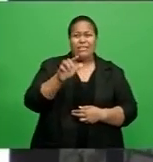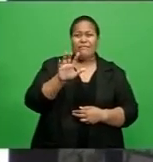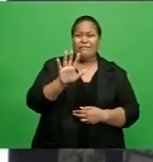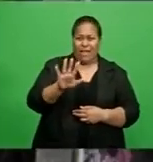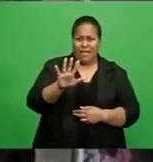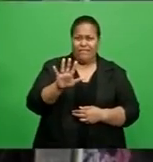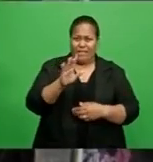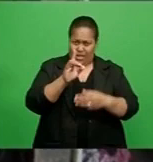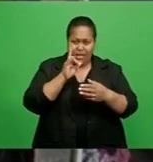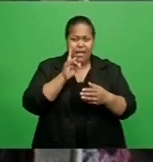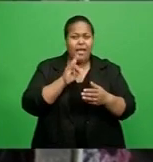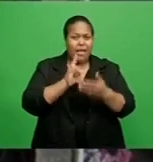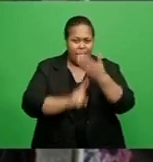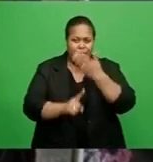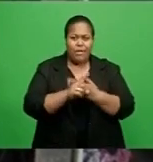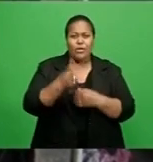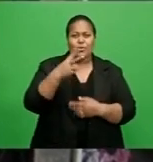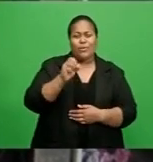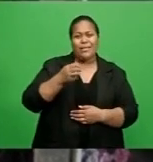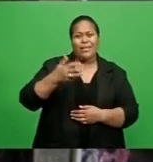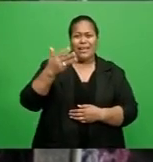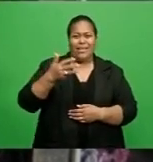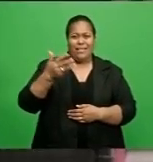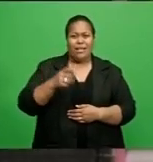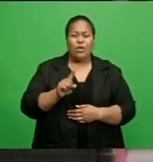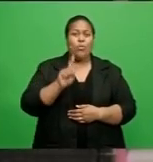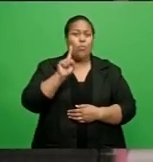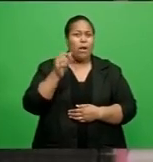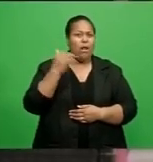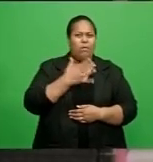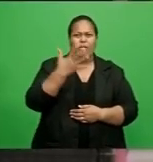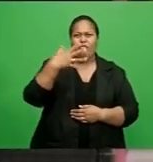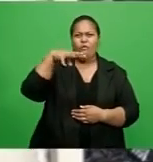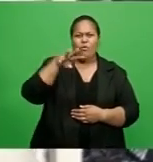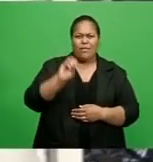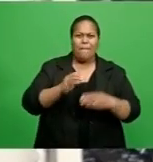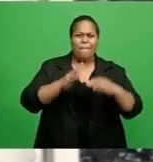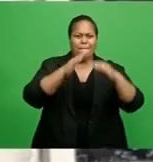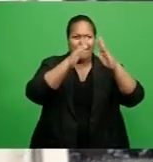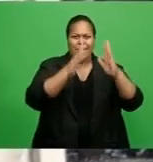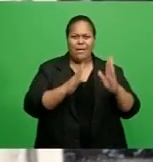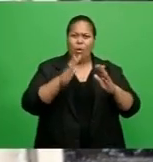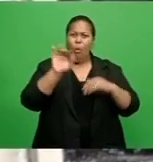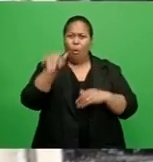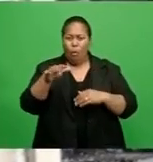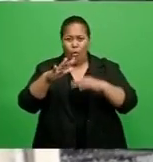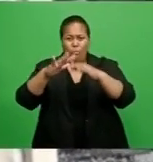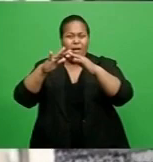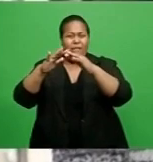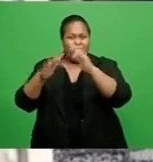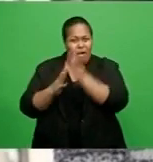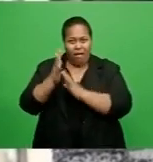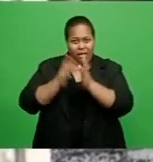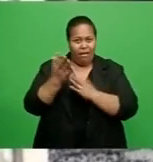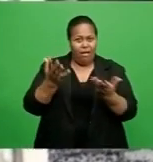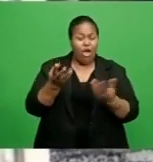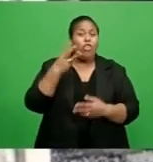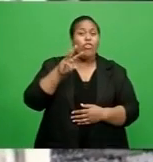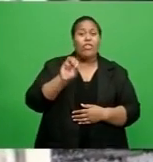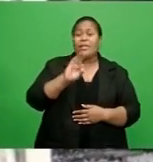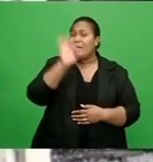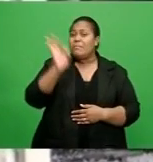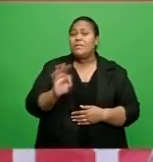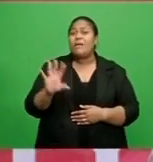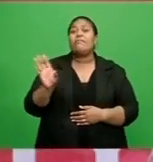2019, which consisted of 140 building or home fires. 30% of these were due to electrical